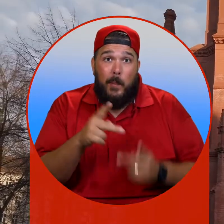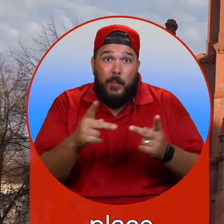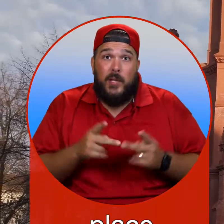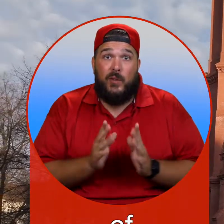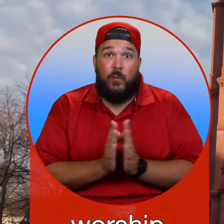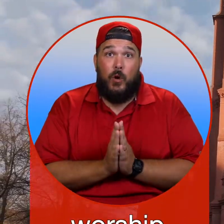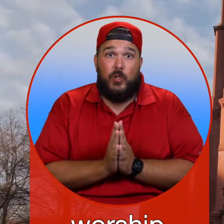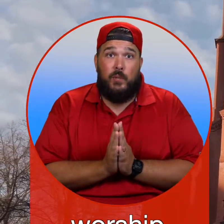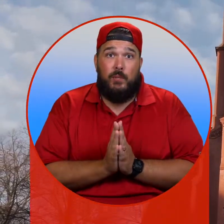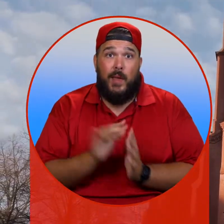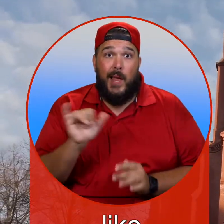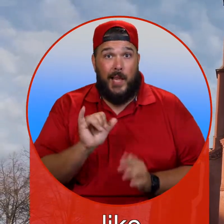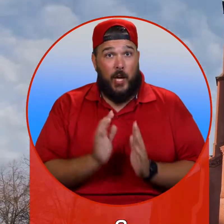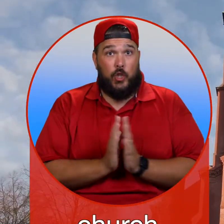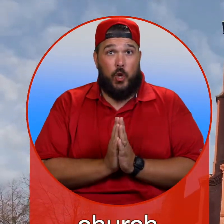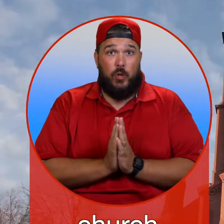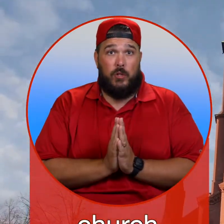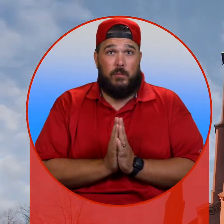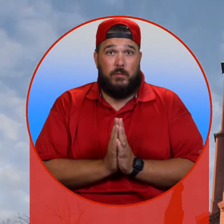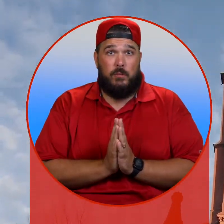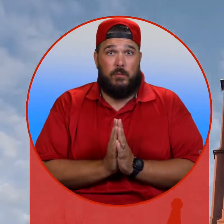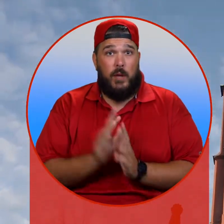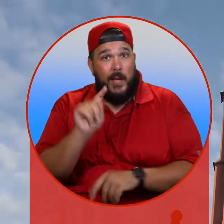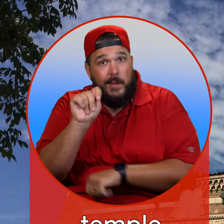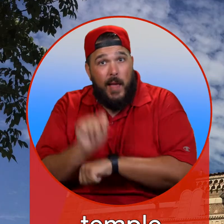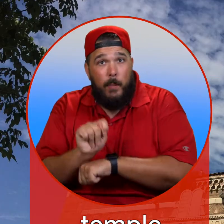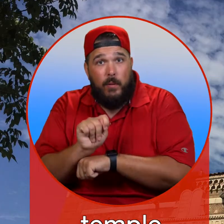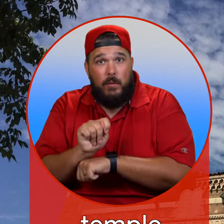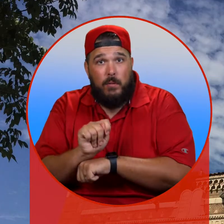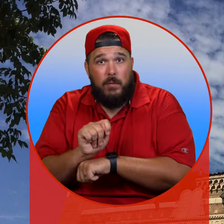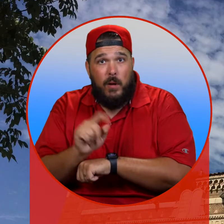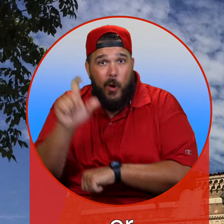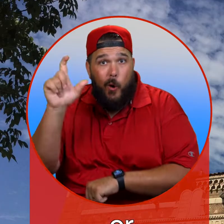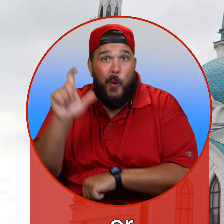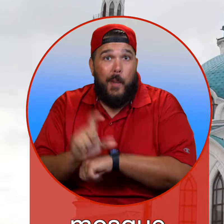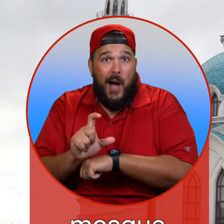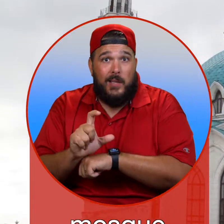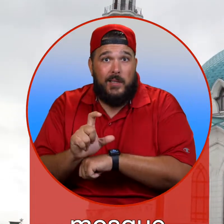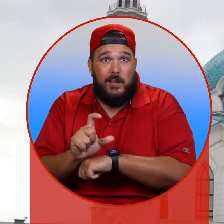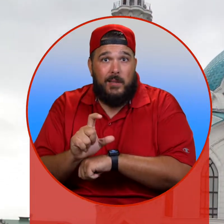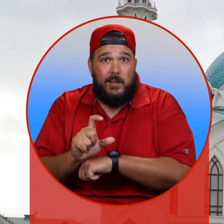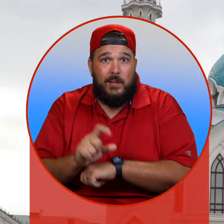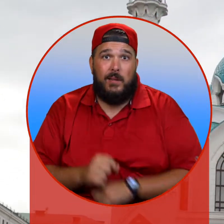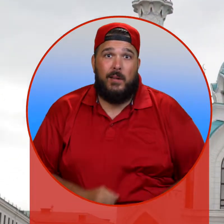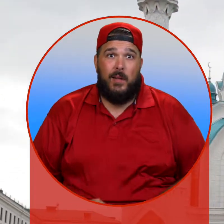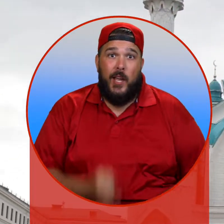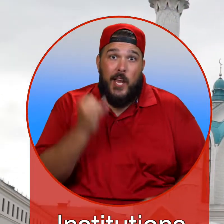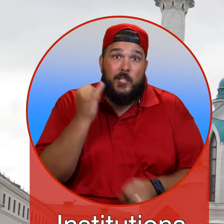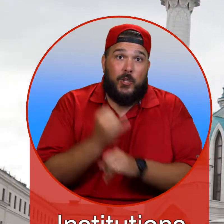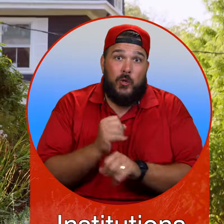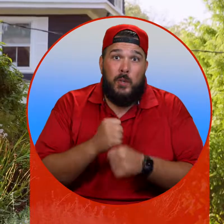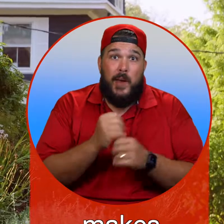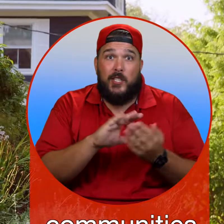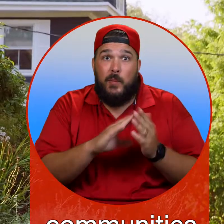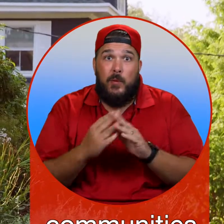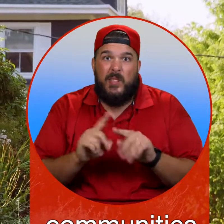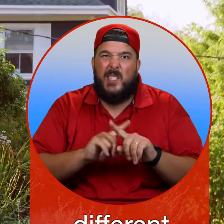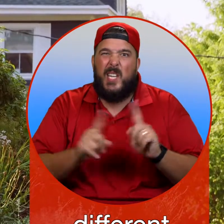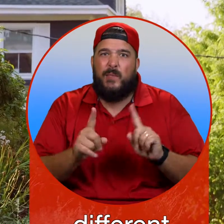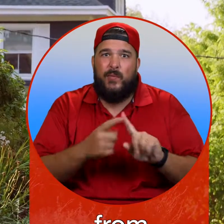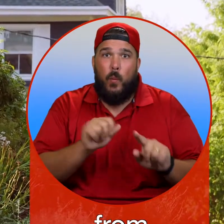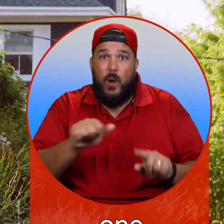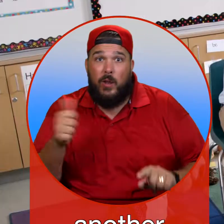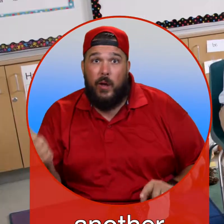also be a place of worship, like a church, temple, or mosque. Institution makes